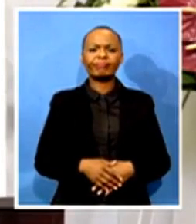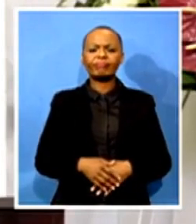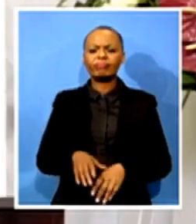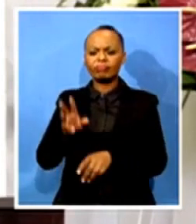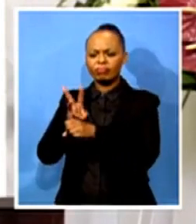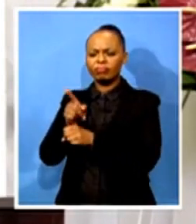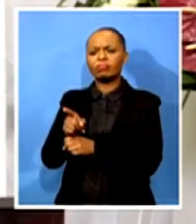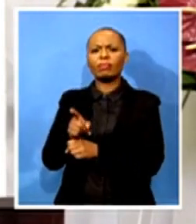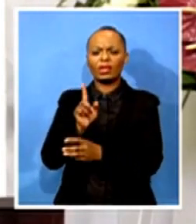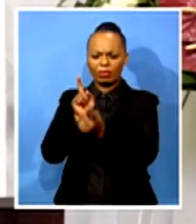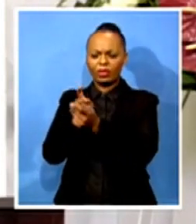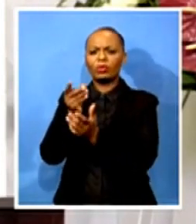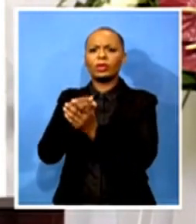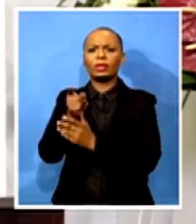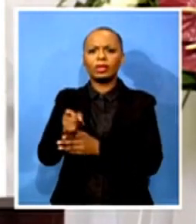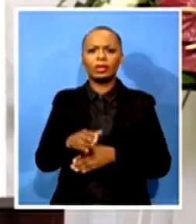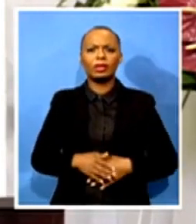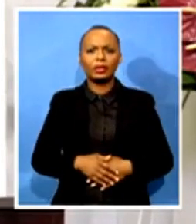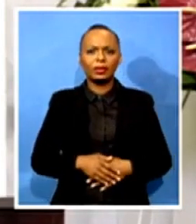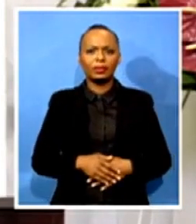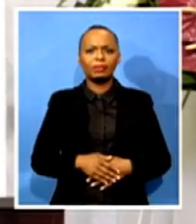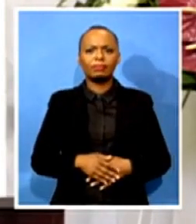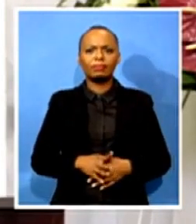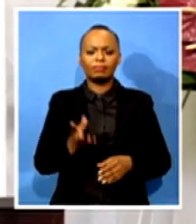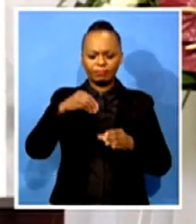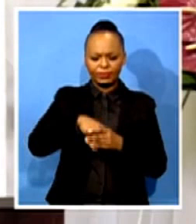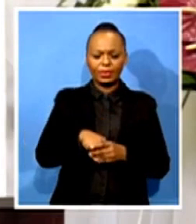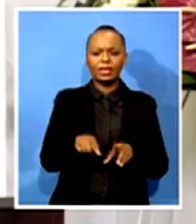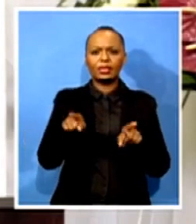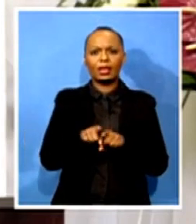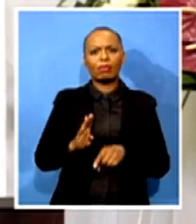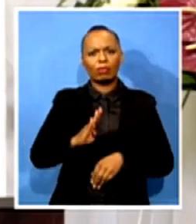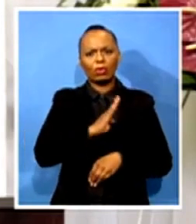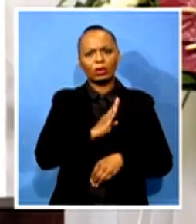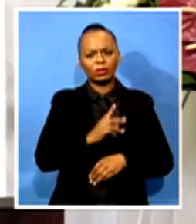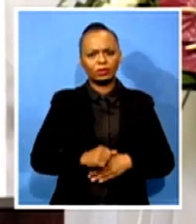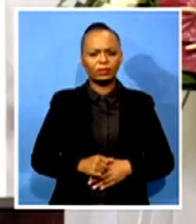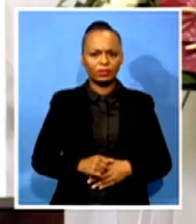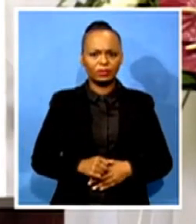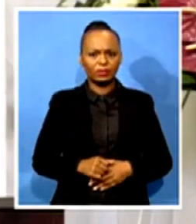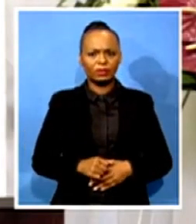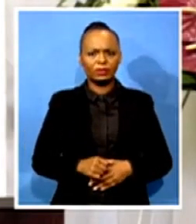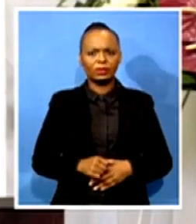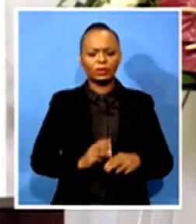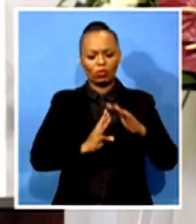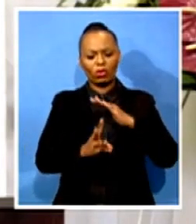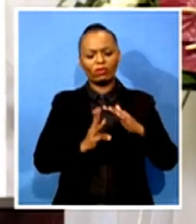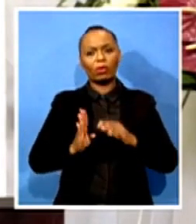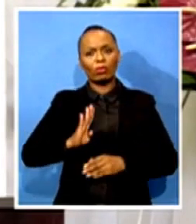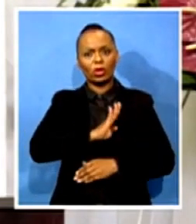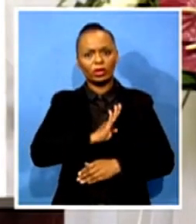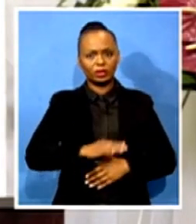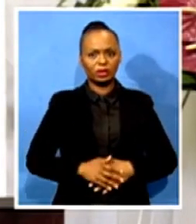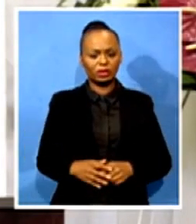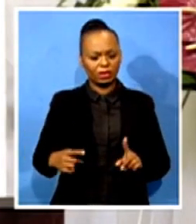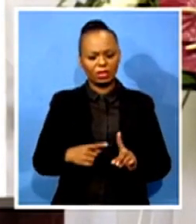a layer welfare board. So Nancy then became part of Umutande because we didn't